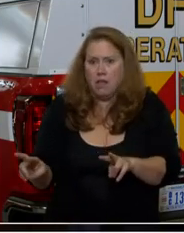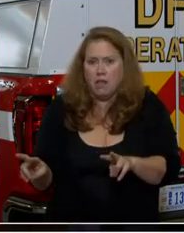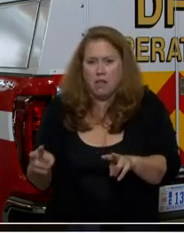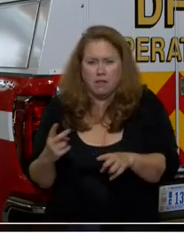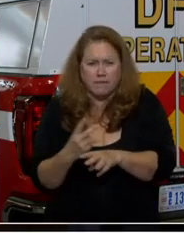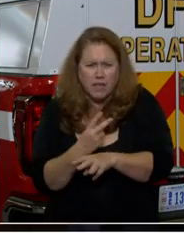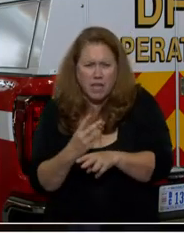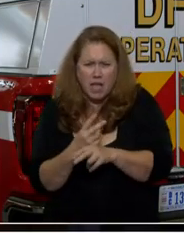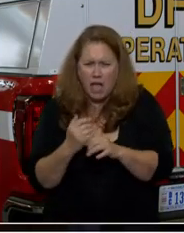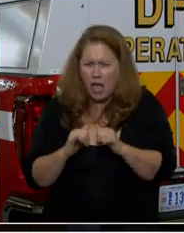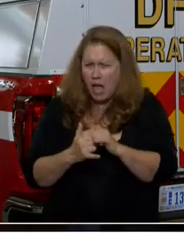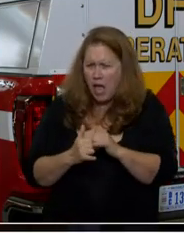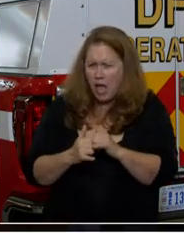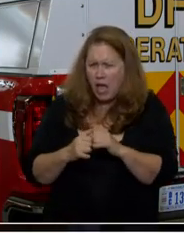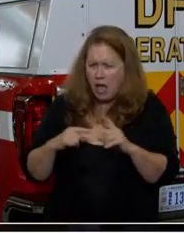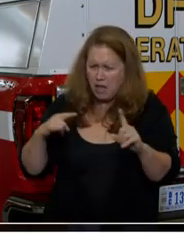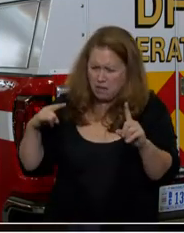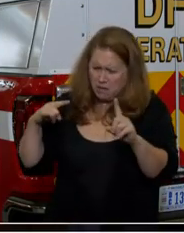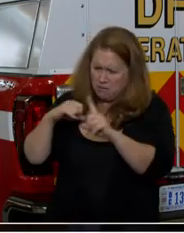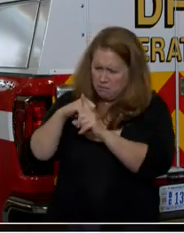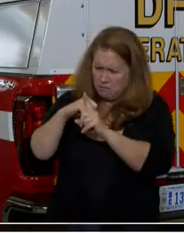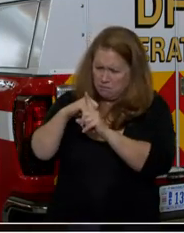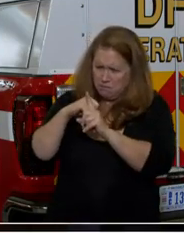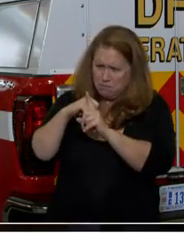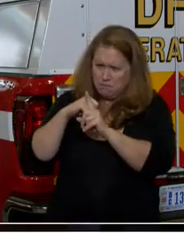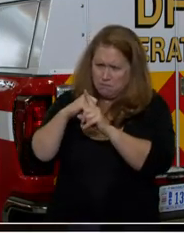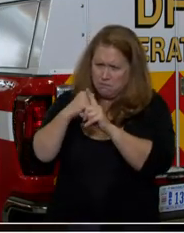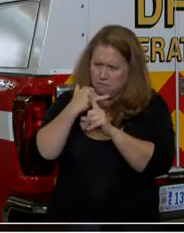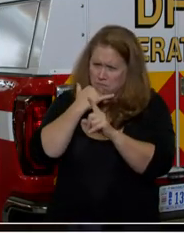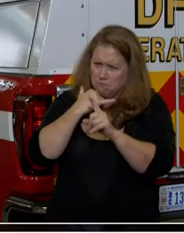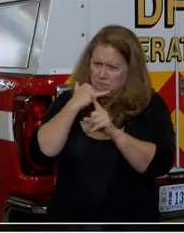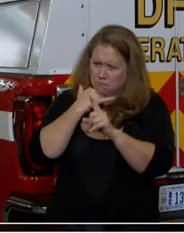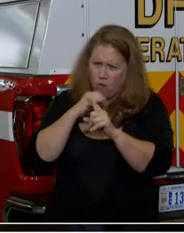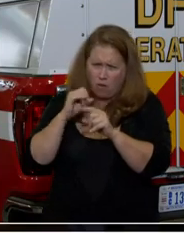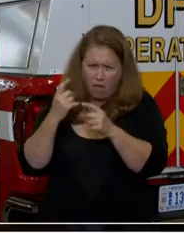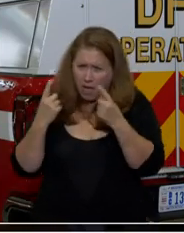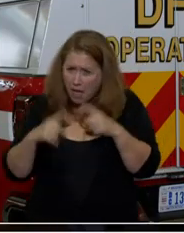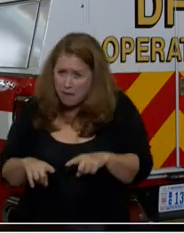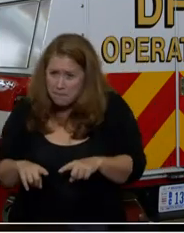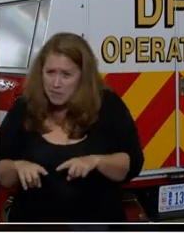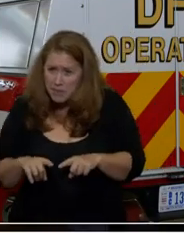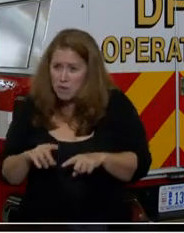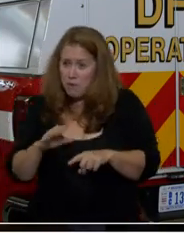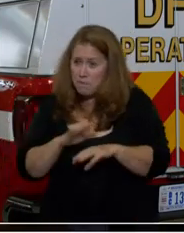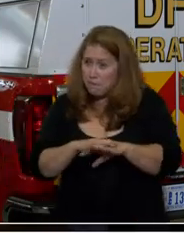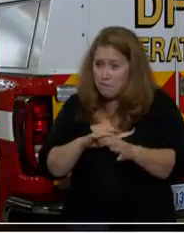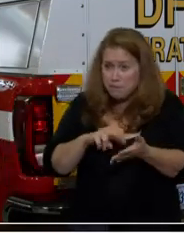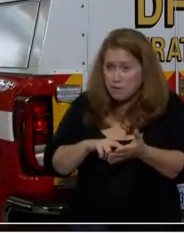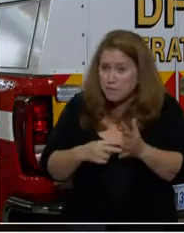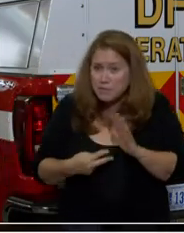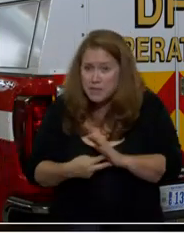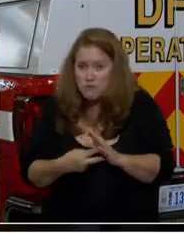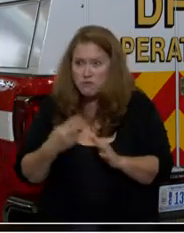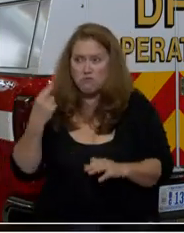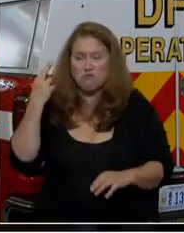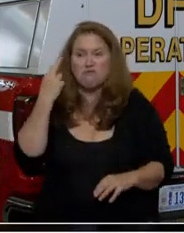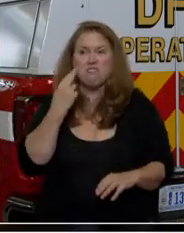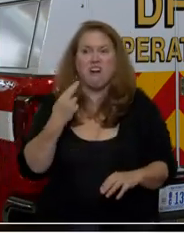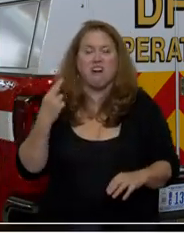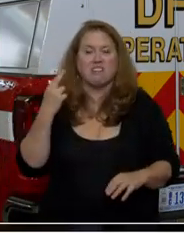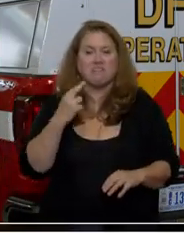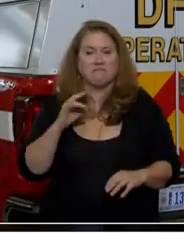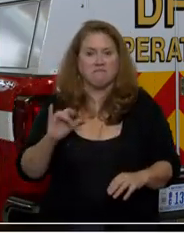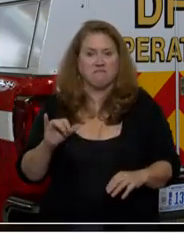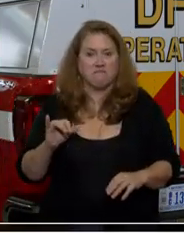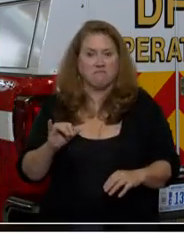plane into a building on this beautiful day, and then realizing what it was. My wife calling me from the airport saying